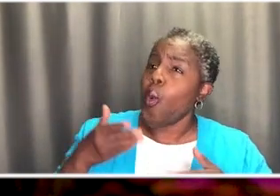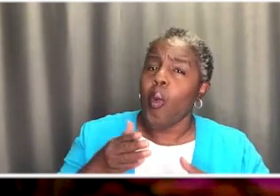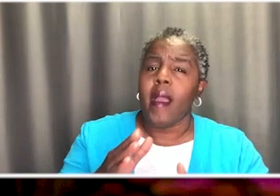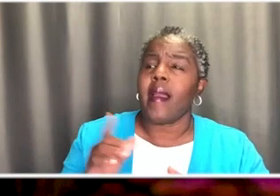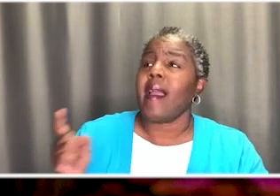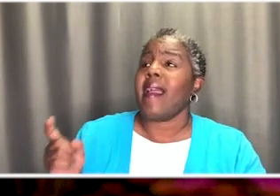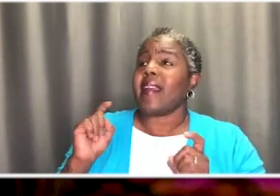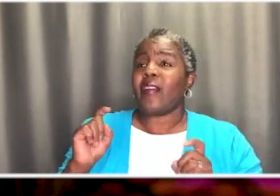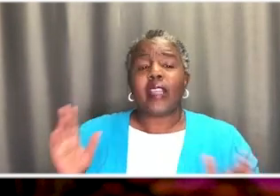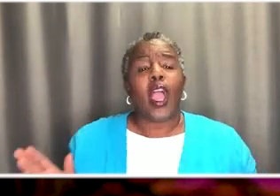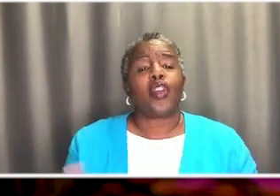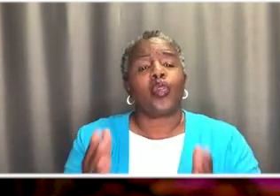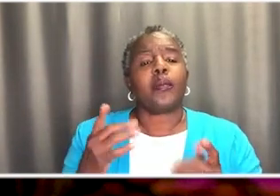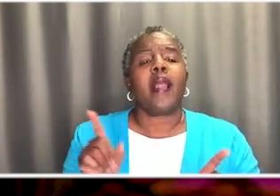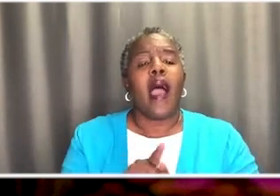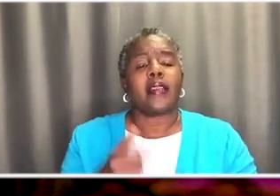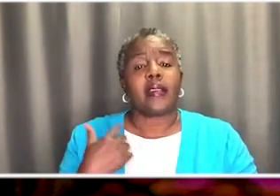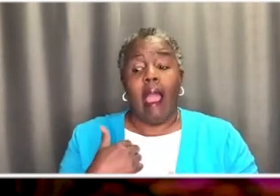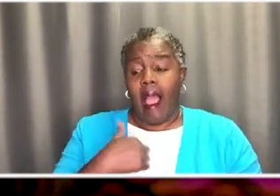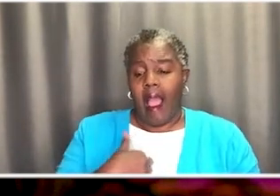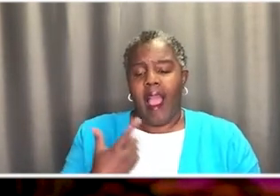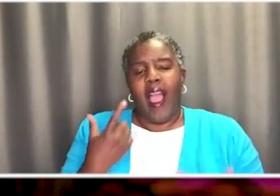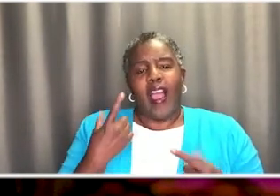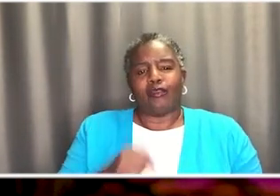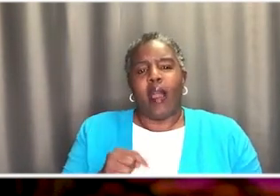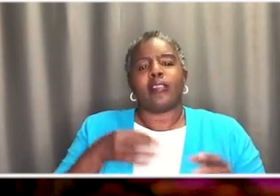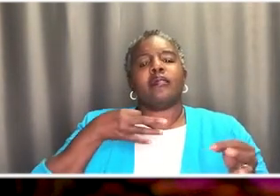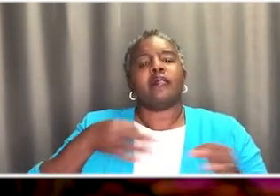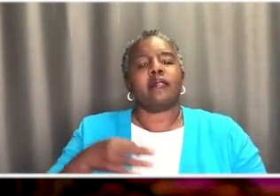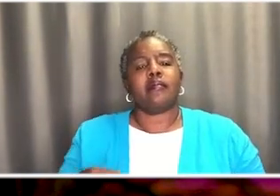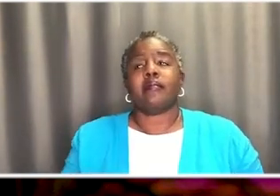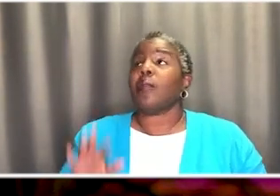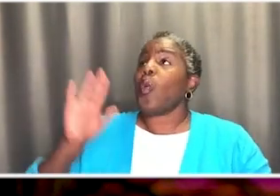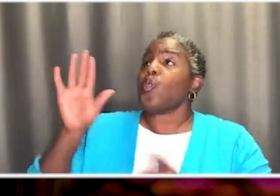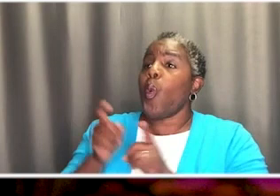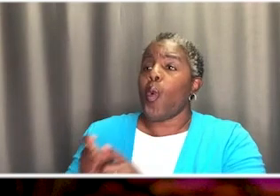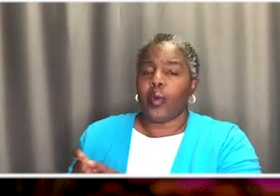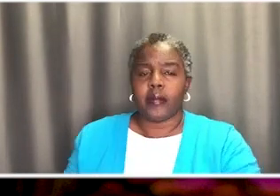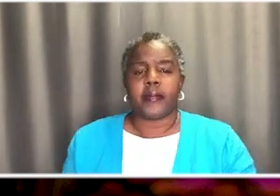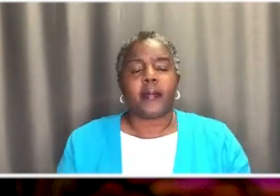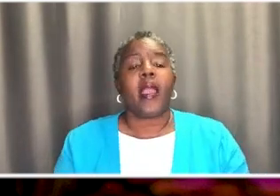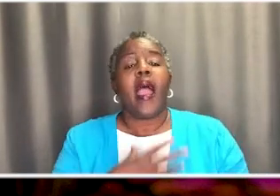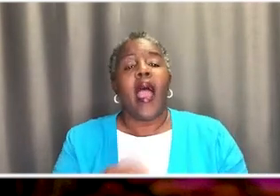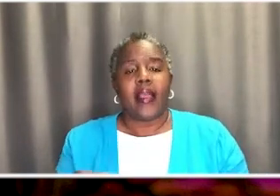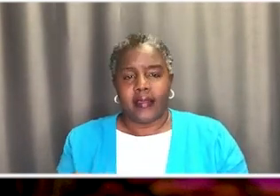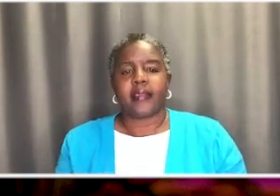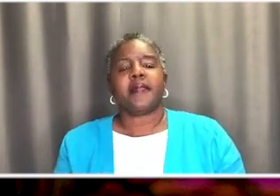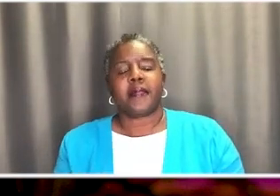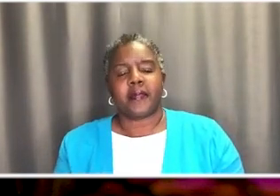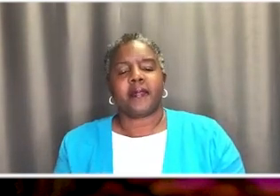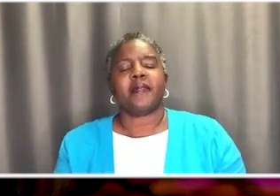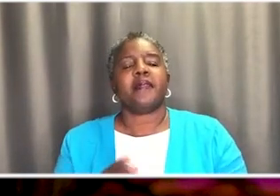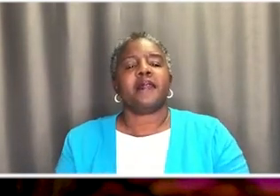Give us encouragement, Lord God, as I try to articulate your word and edify the body